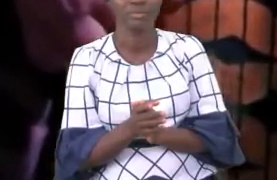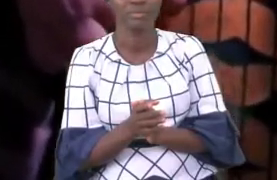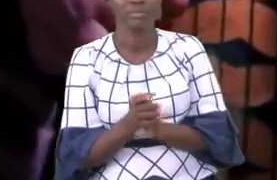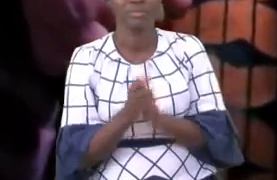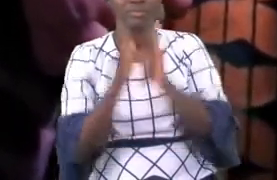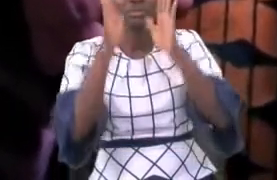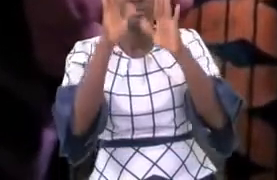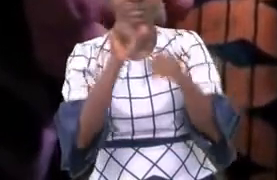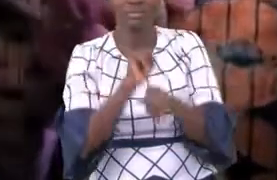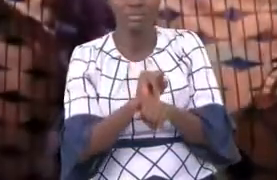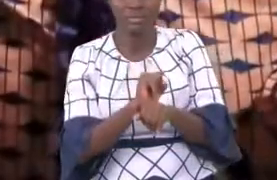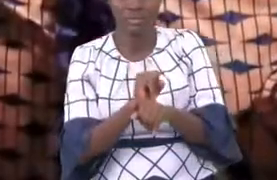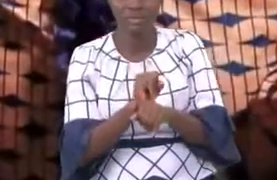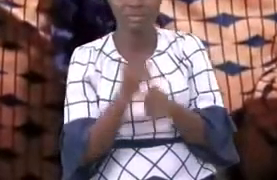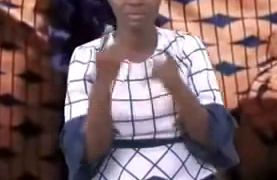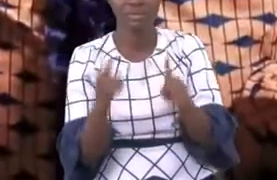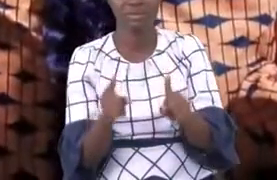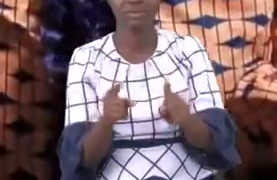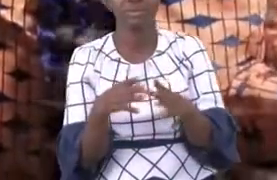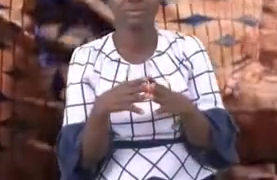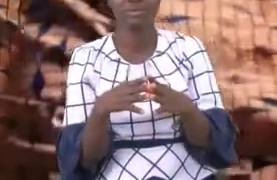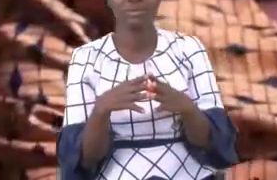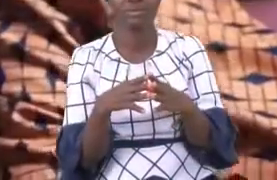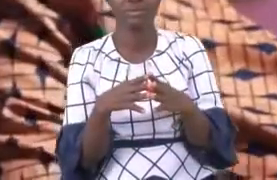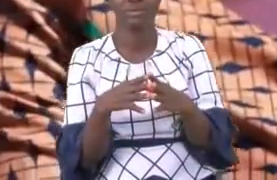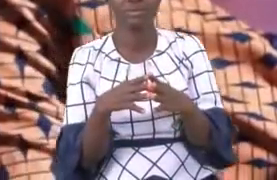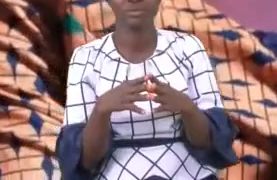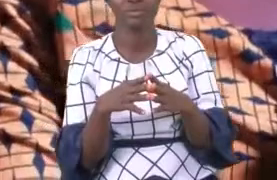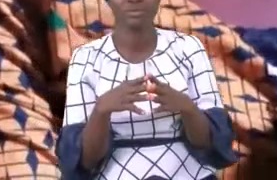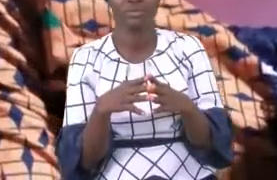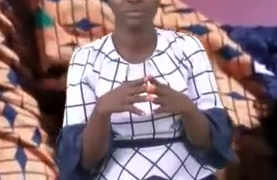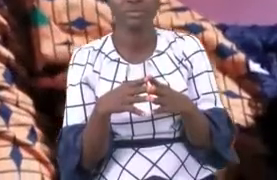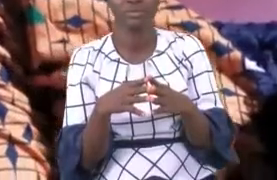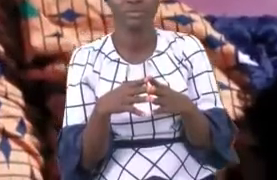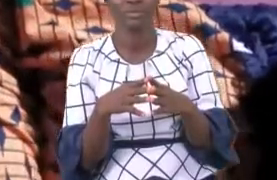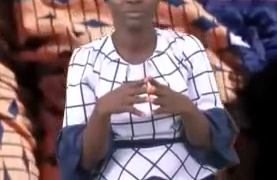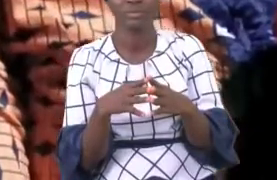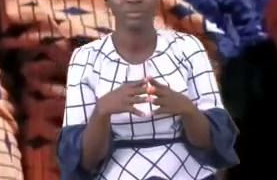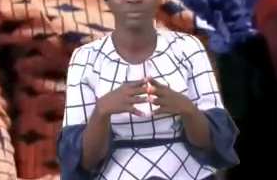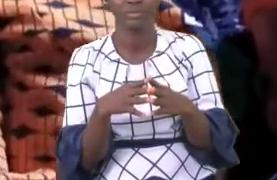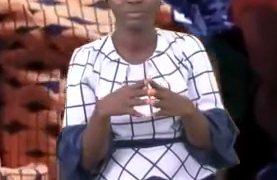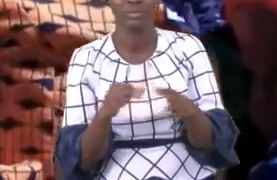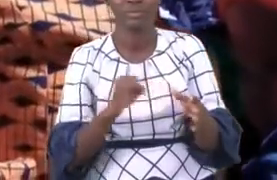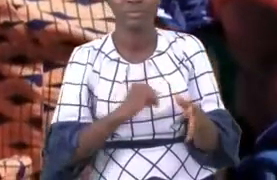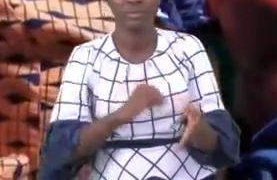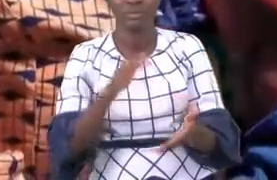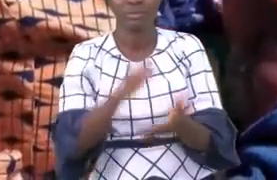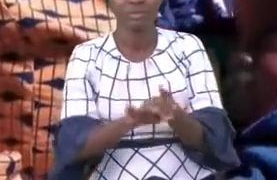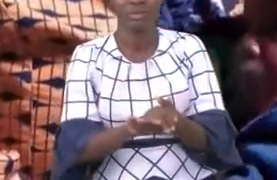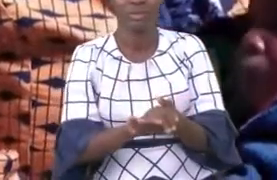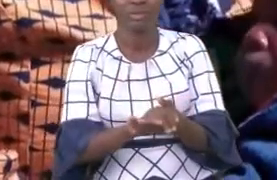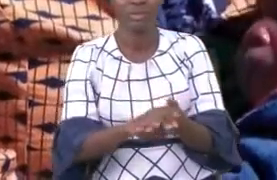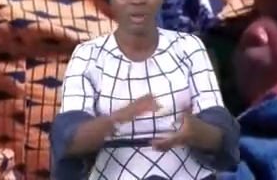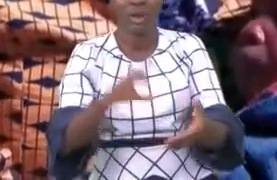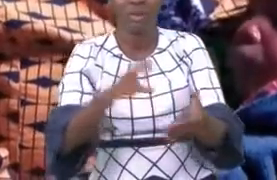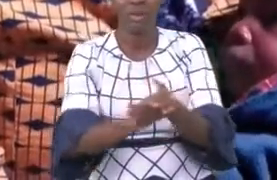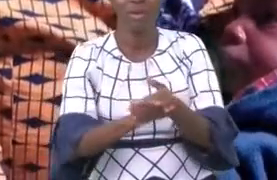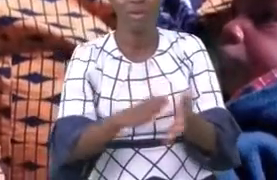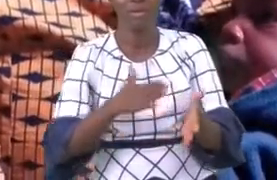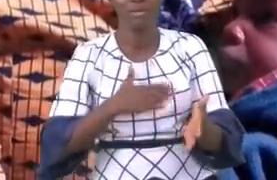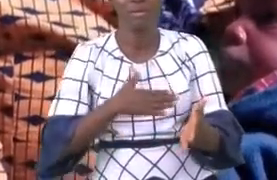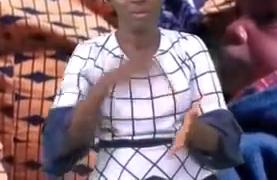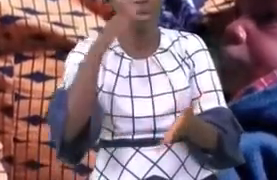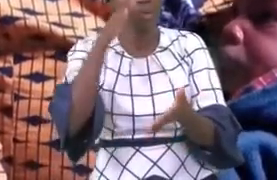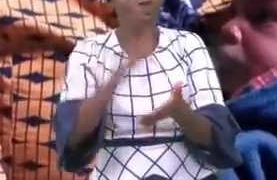I am Jethro Shikman. I got married to my wife in the year 2020, and after some months, my